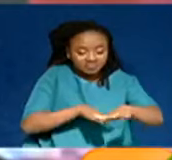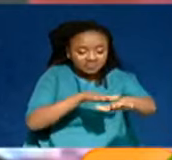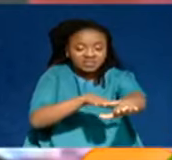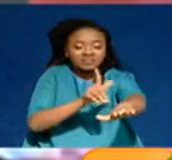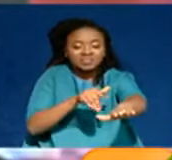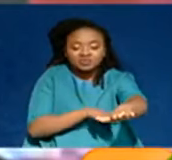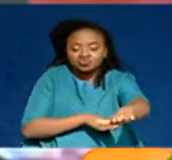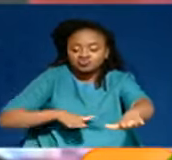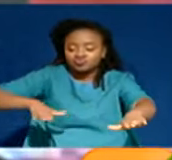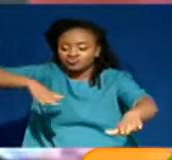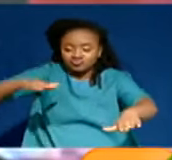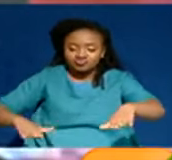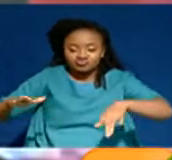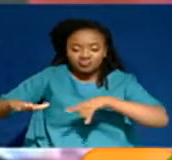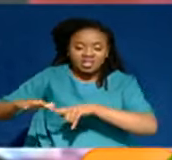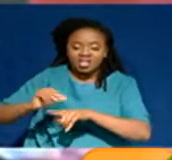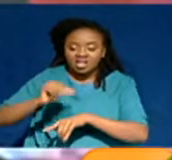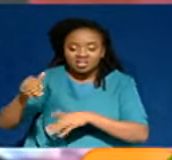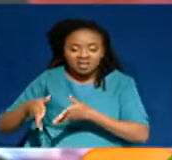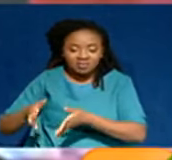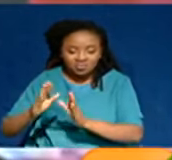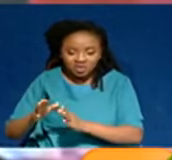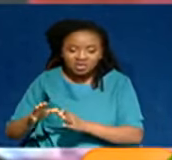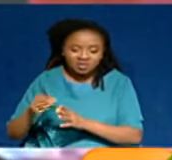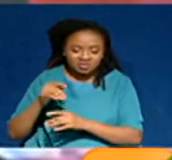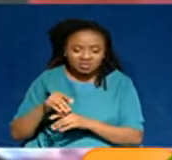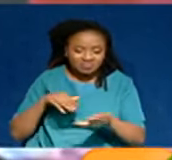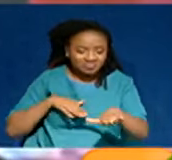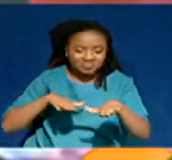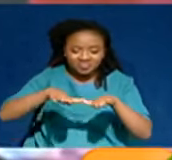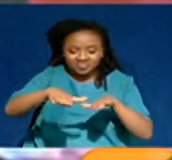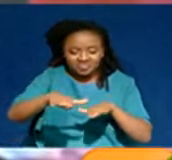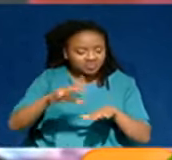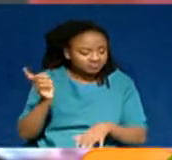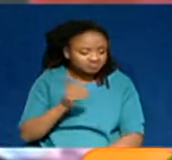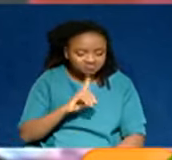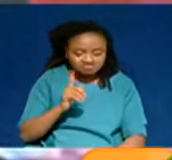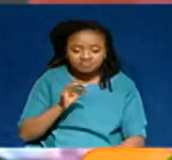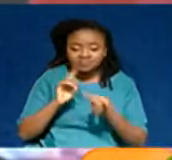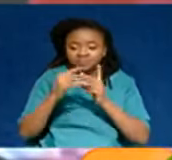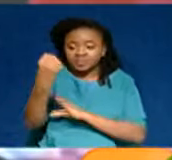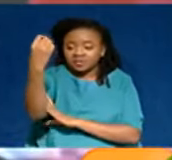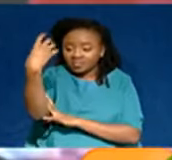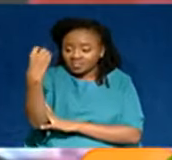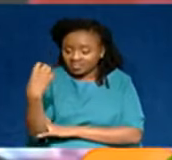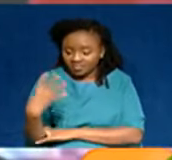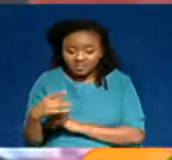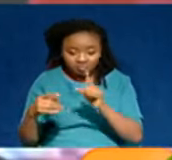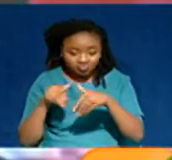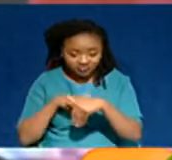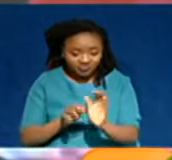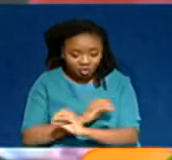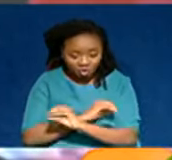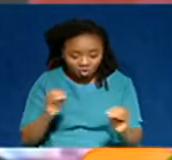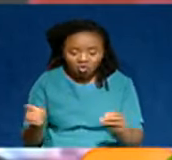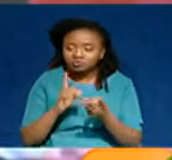instances like crossing pedestrian crossing when violating the traffic lights, violating the